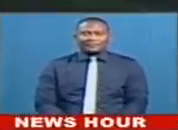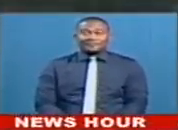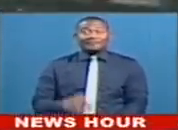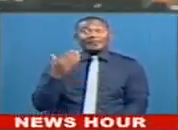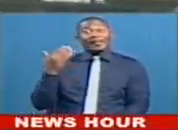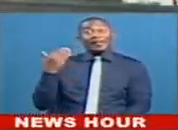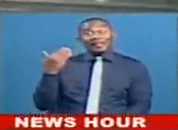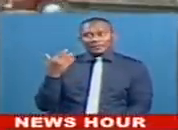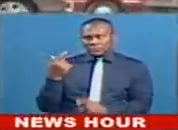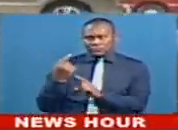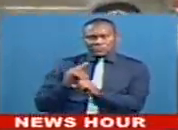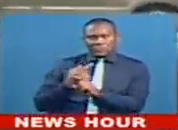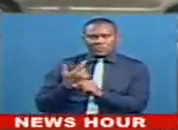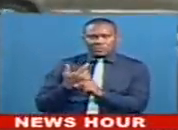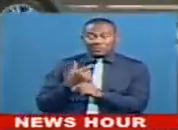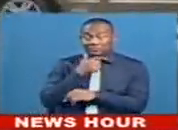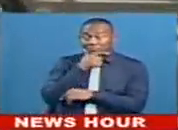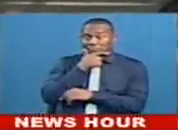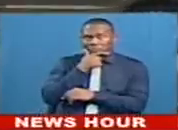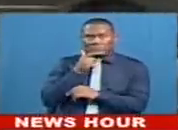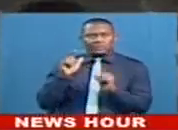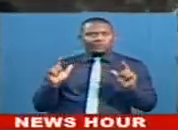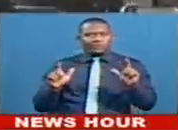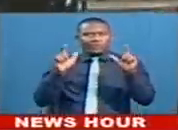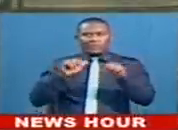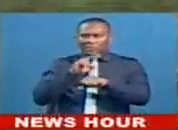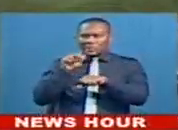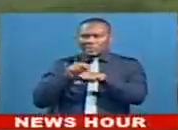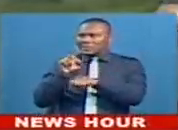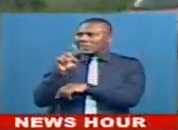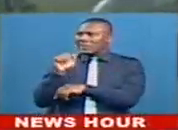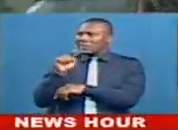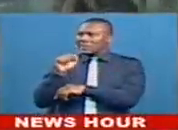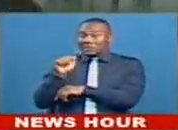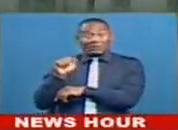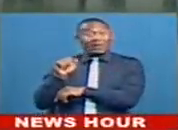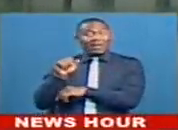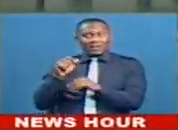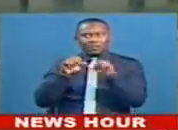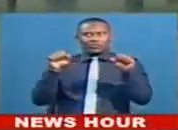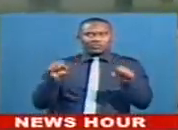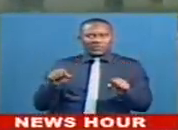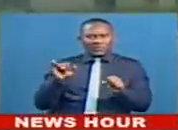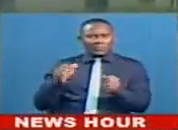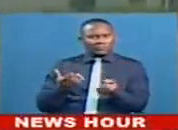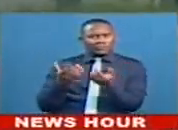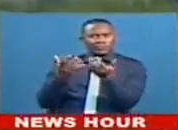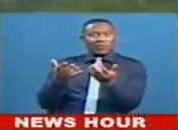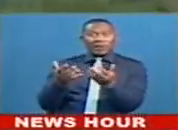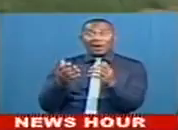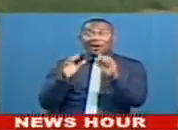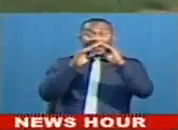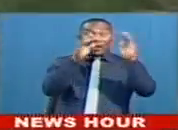Last month, President Akufo-Addo launched a national database system that provides the digital address